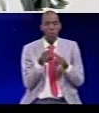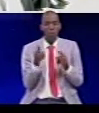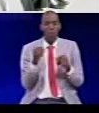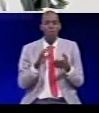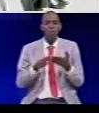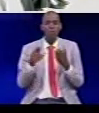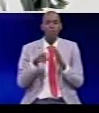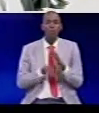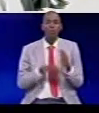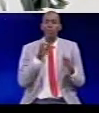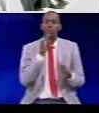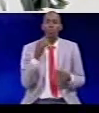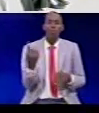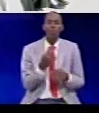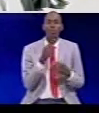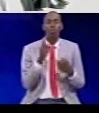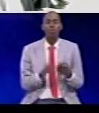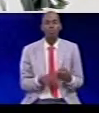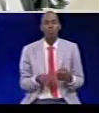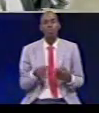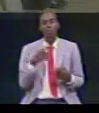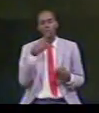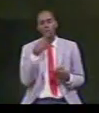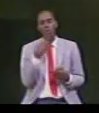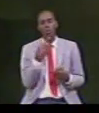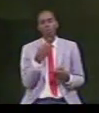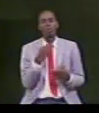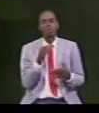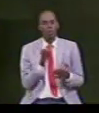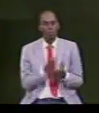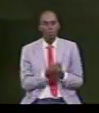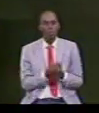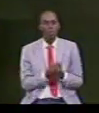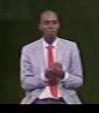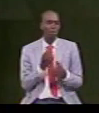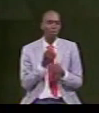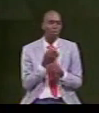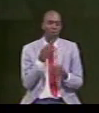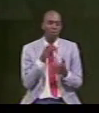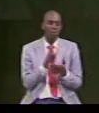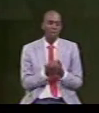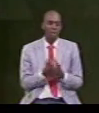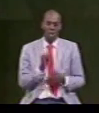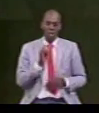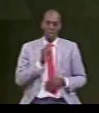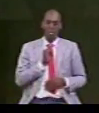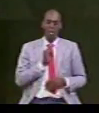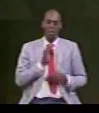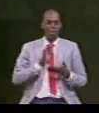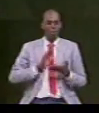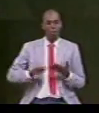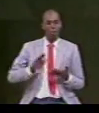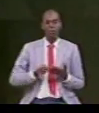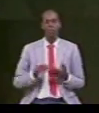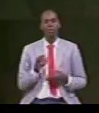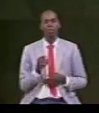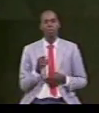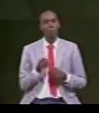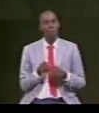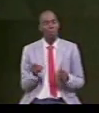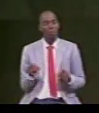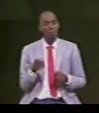is only to say that isolated action, I forgive. But the